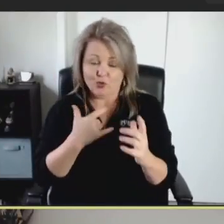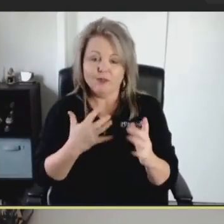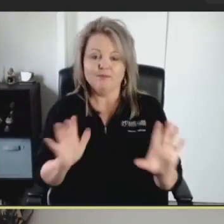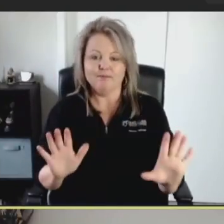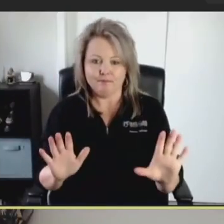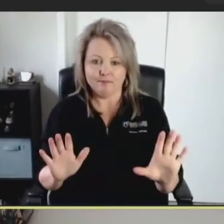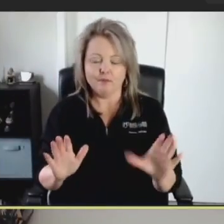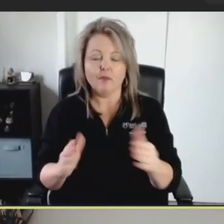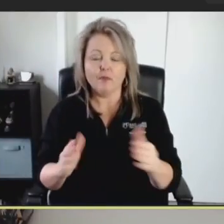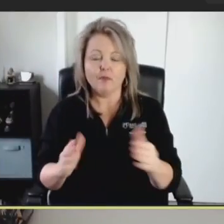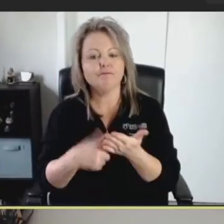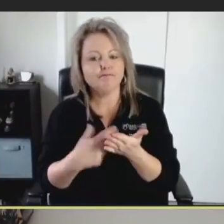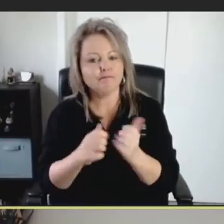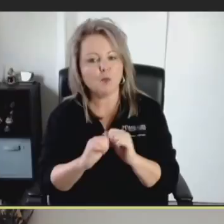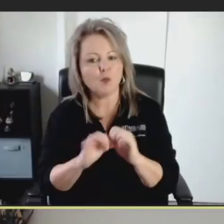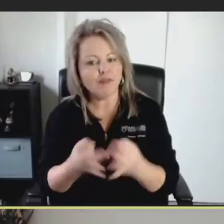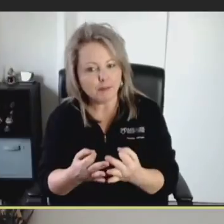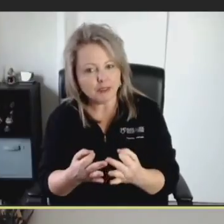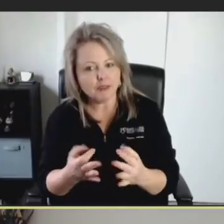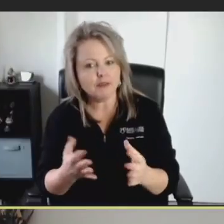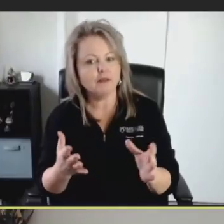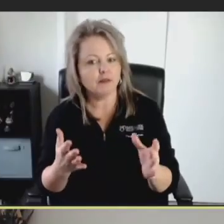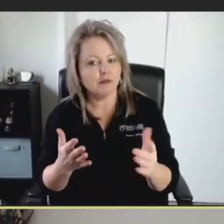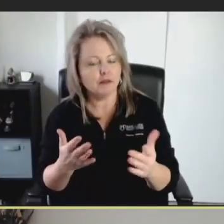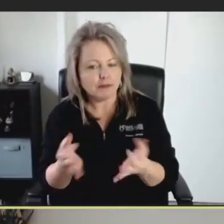family members.